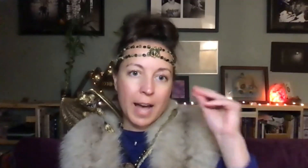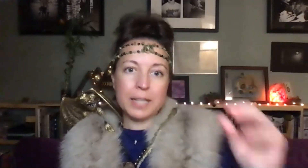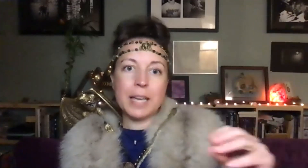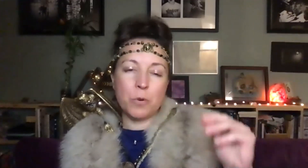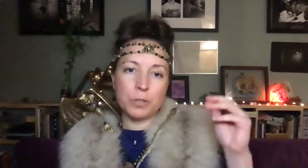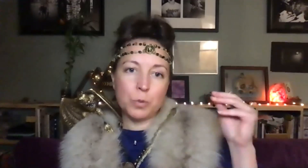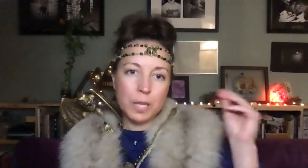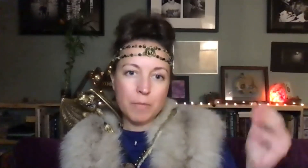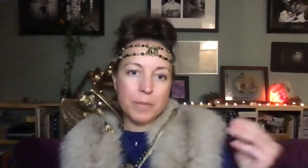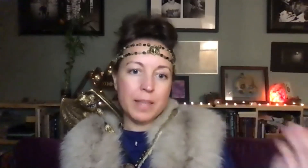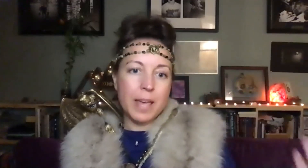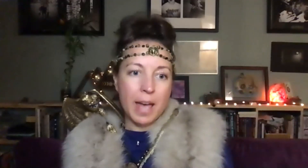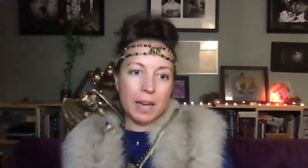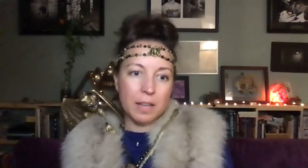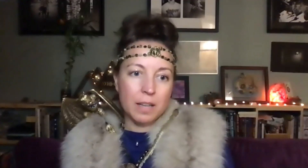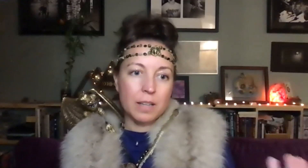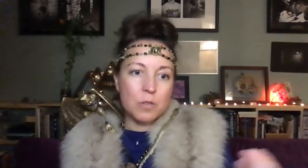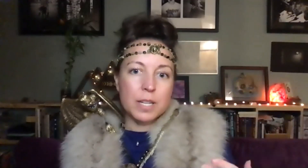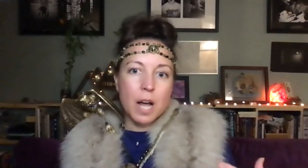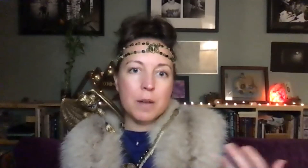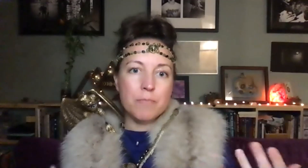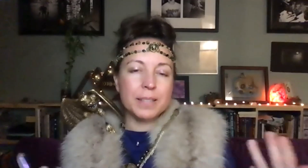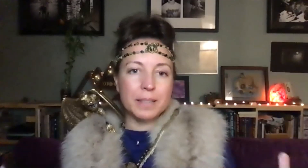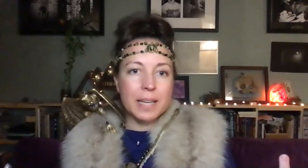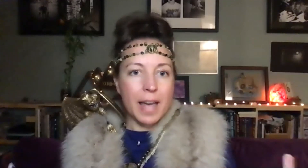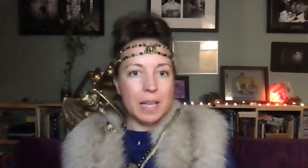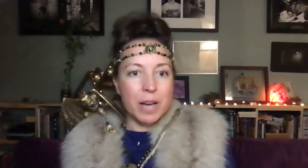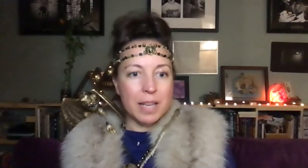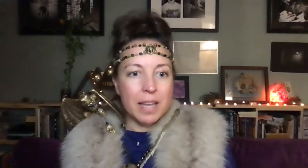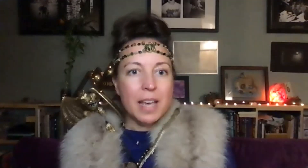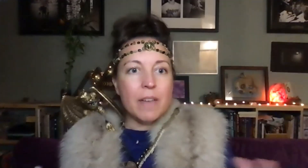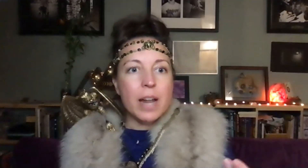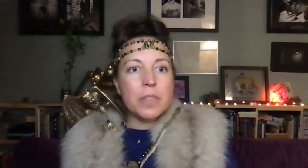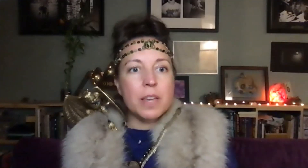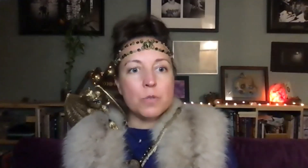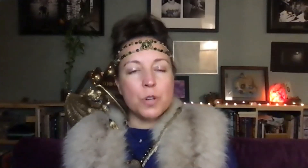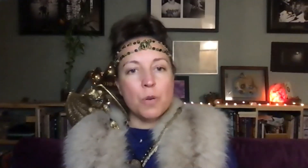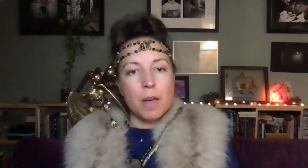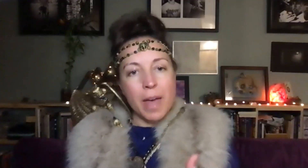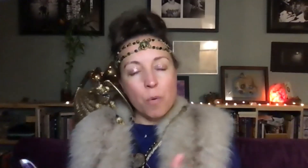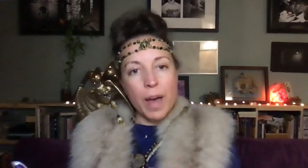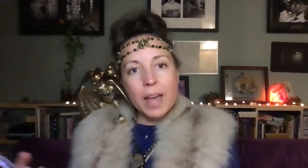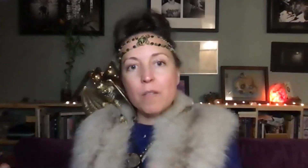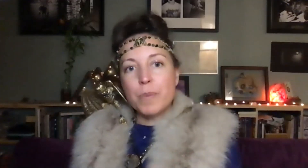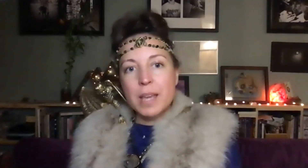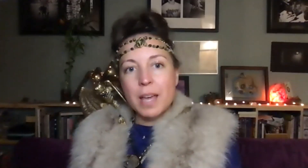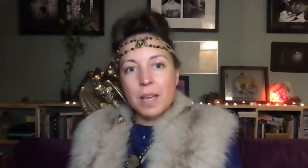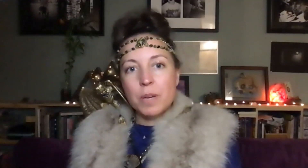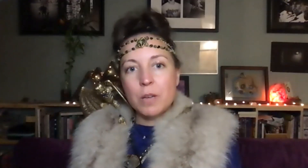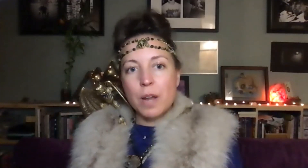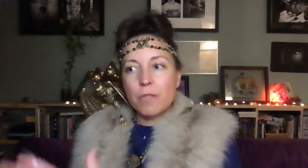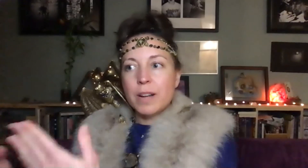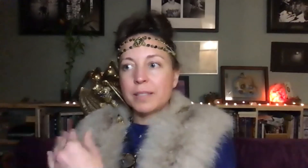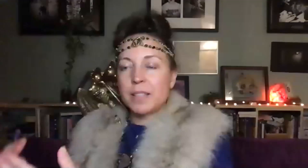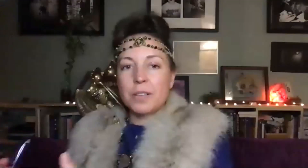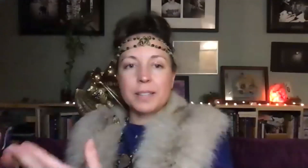dark alley in order to club them in the head, you did not mislead anybody. If anything, you showed them a way of being, but